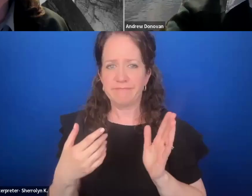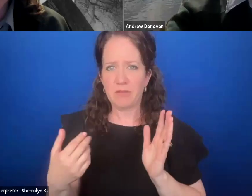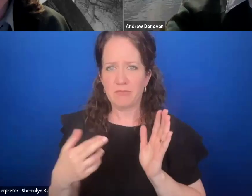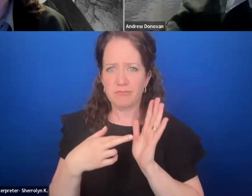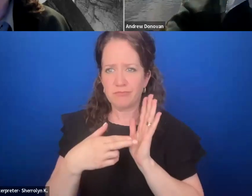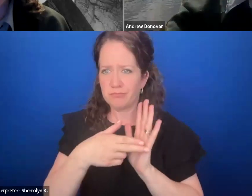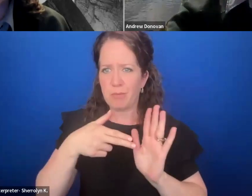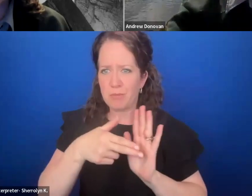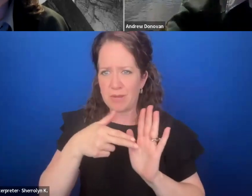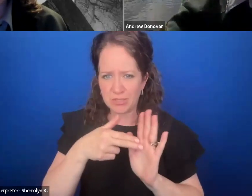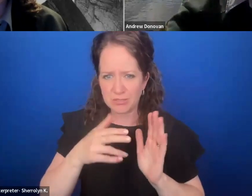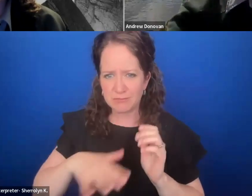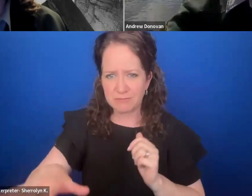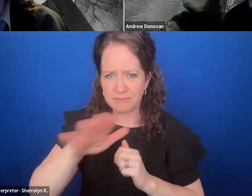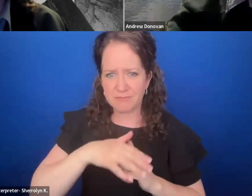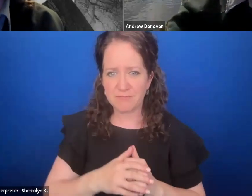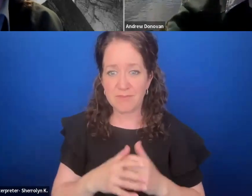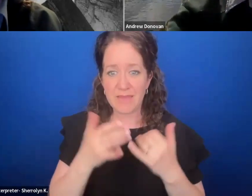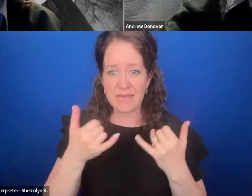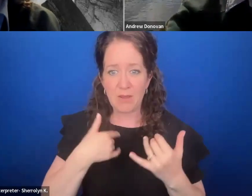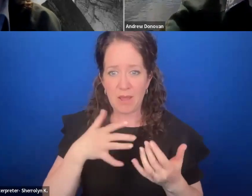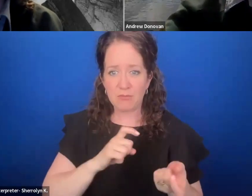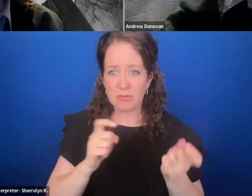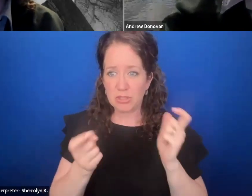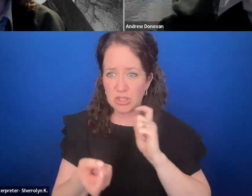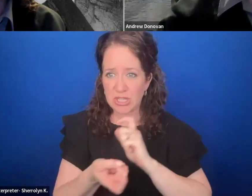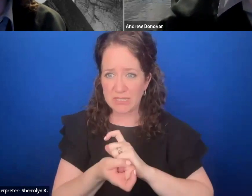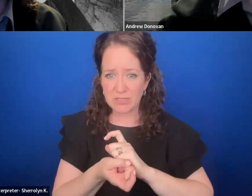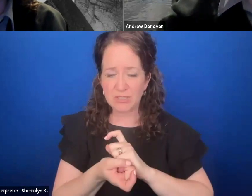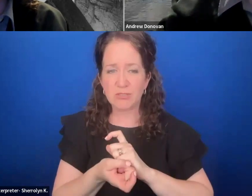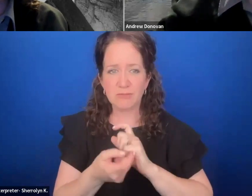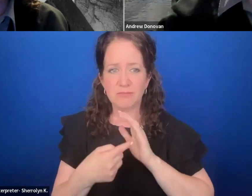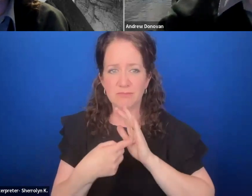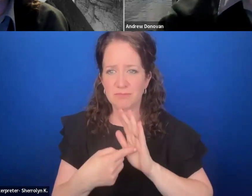here, and transfer over to Andrew.